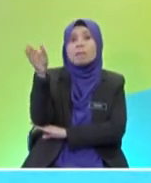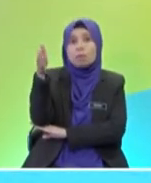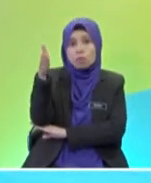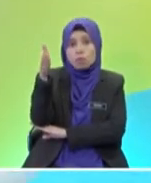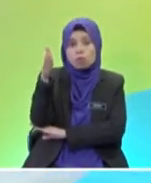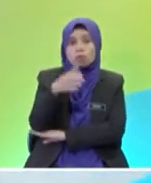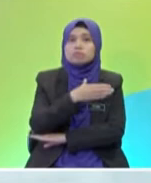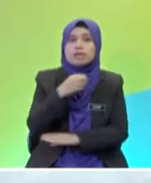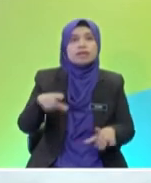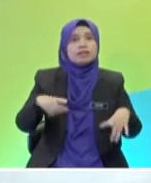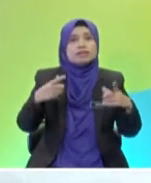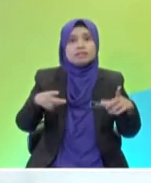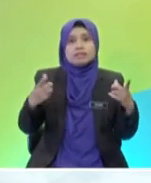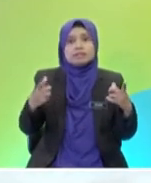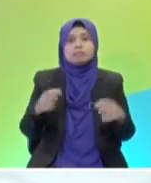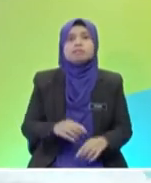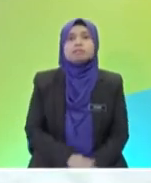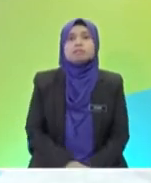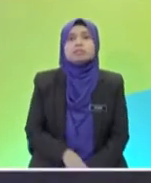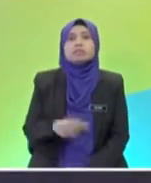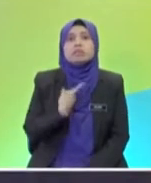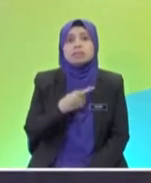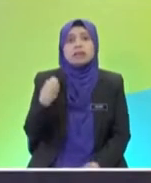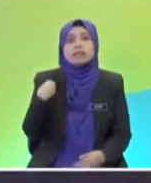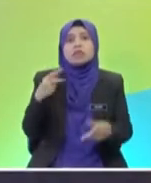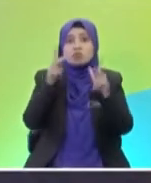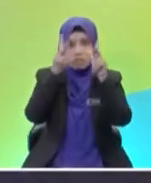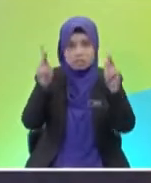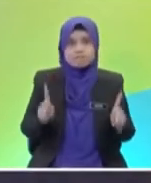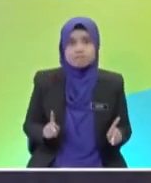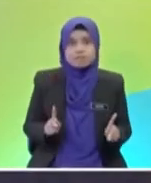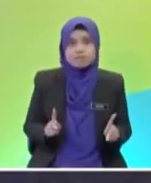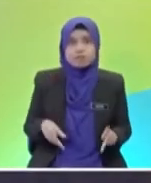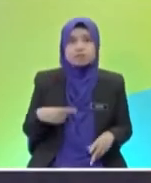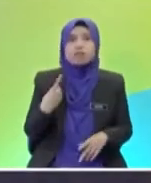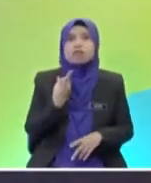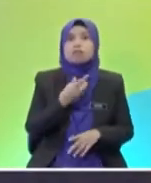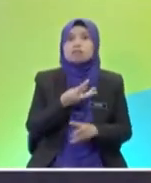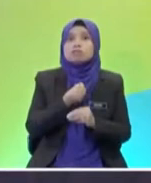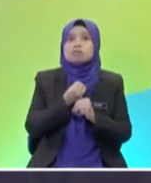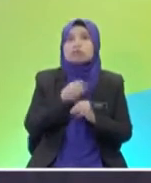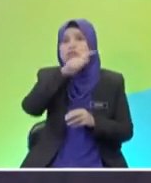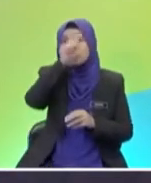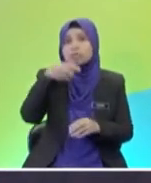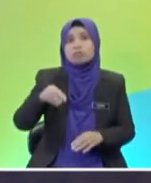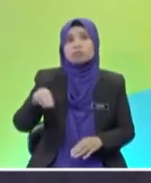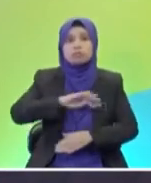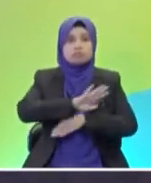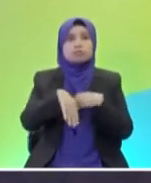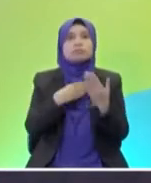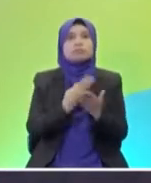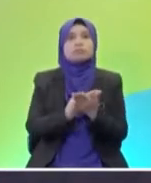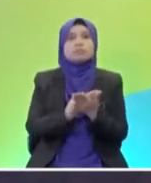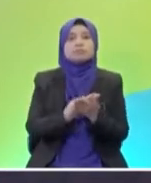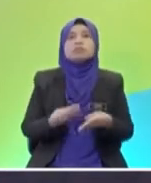right now. Okay. So, we have a quiz for them. Okay, let us ask our pupils out there. Okay, Chris? Yep. Okay. Give